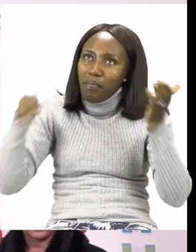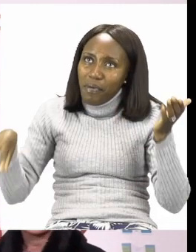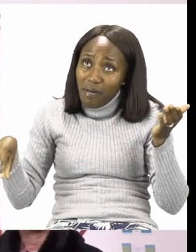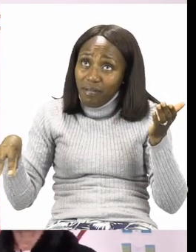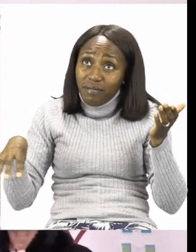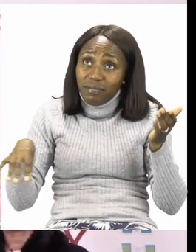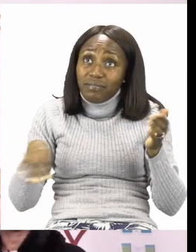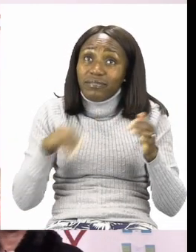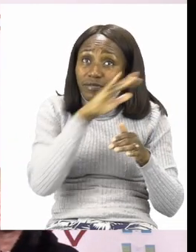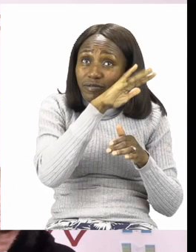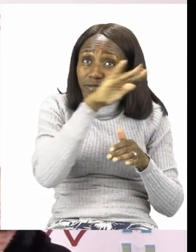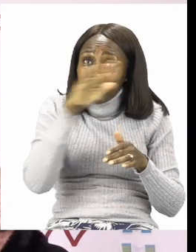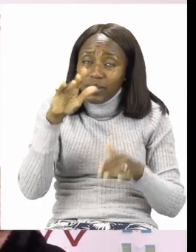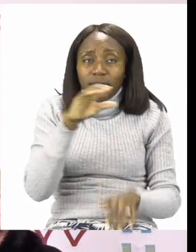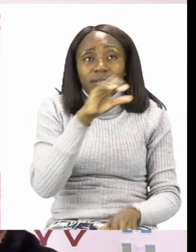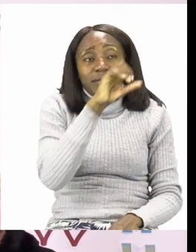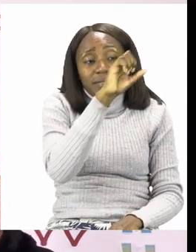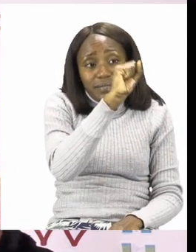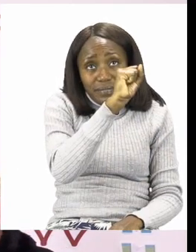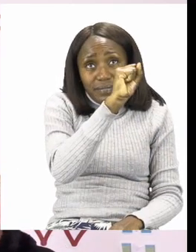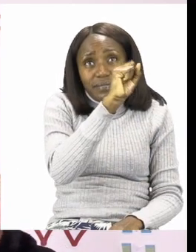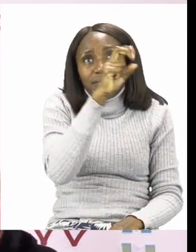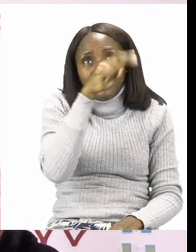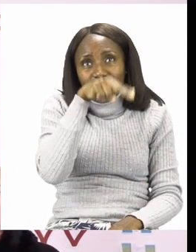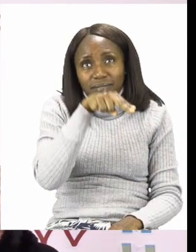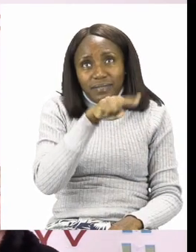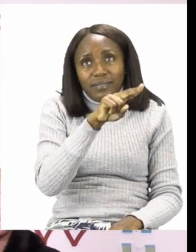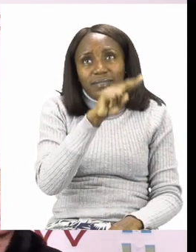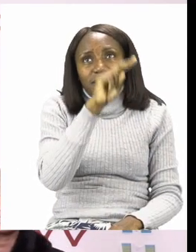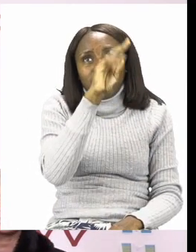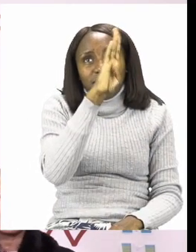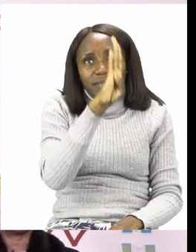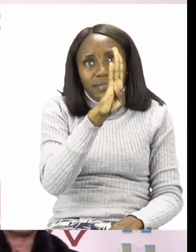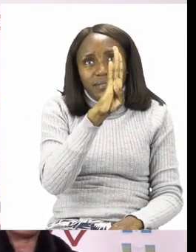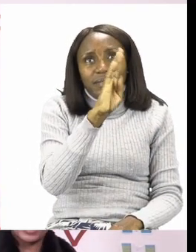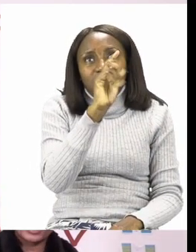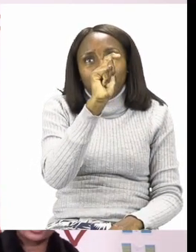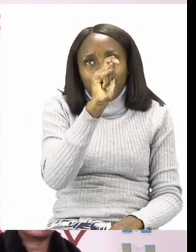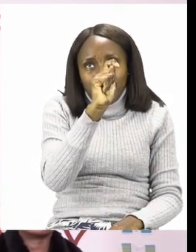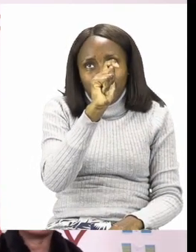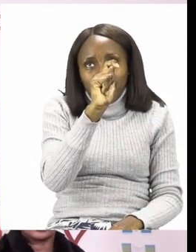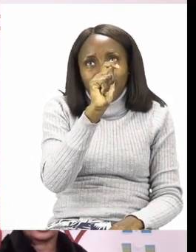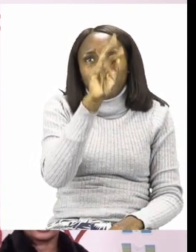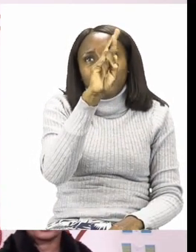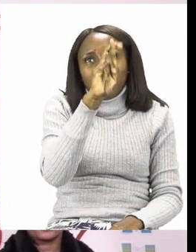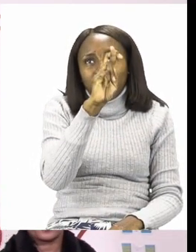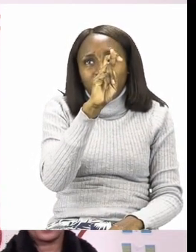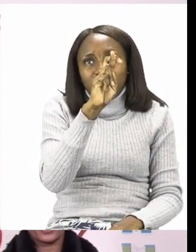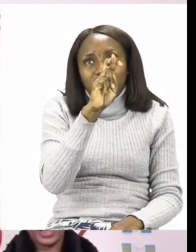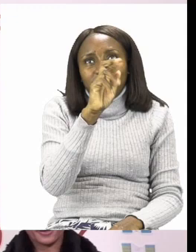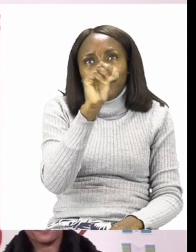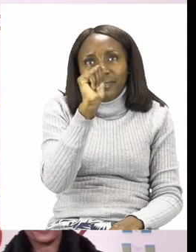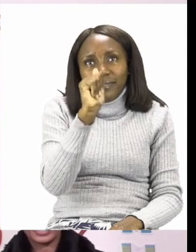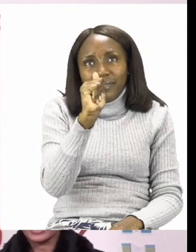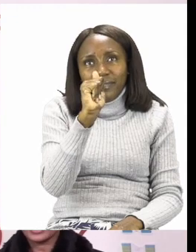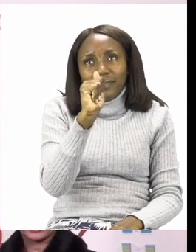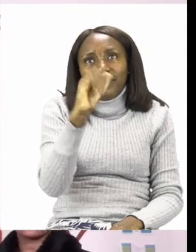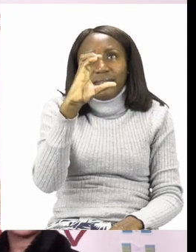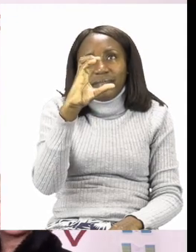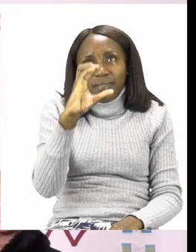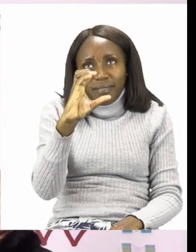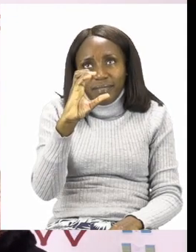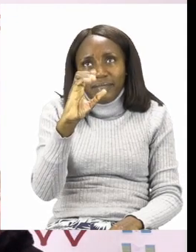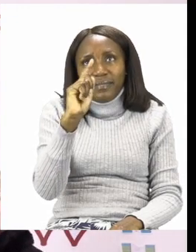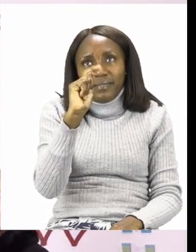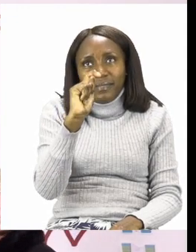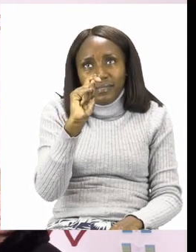Right. Subtraction can also mean we count backwards. Okay, I